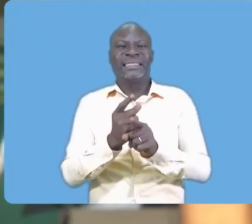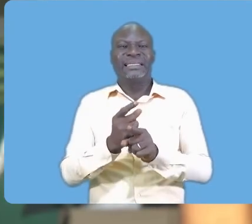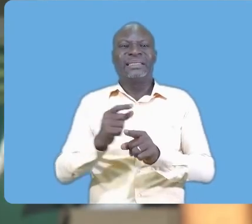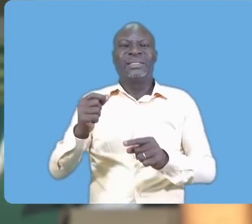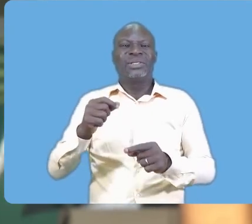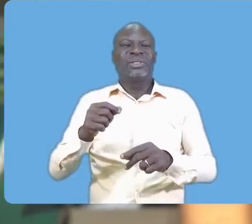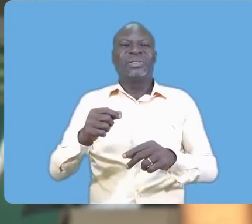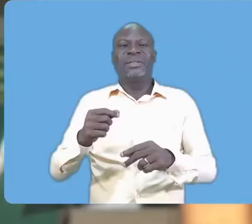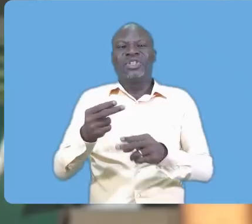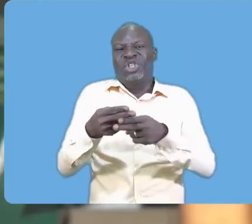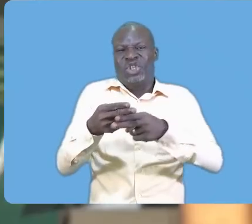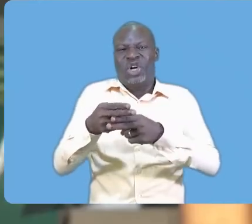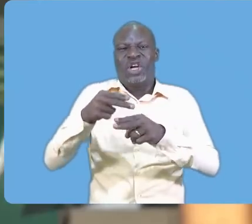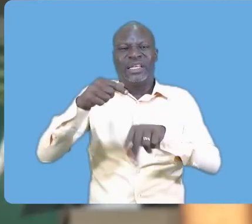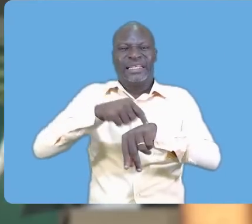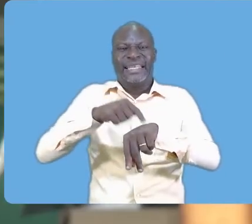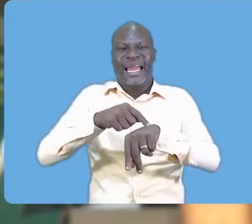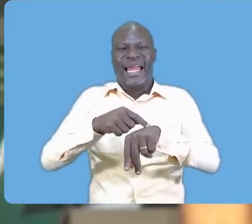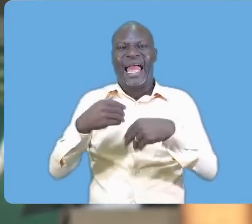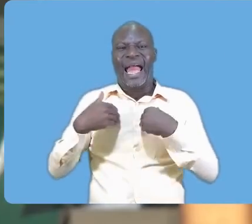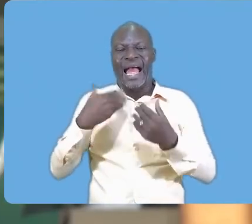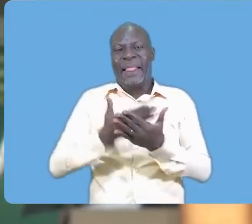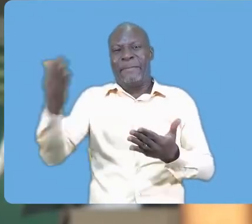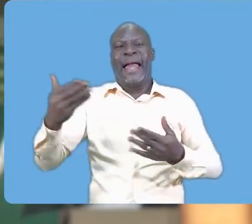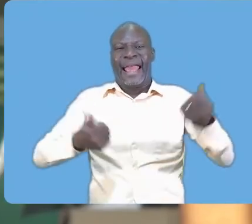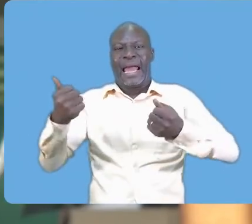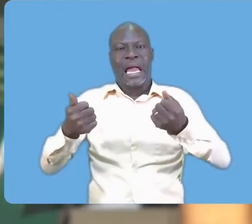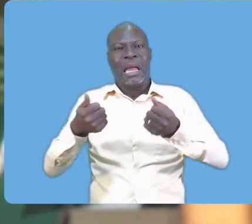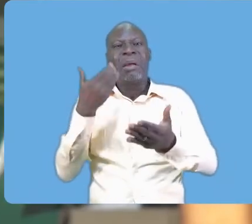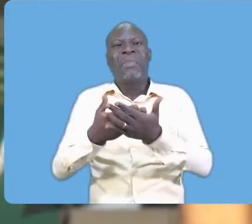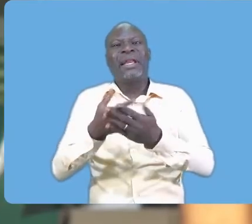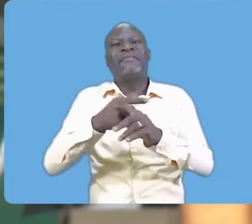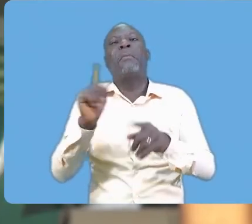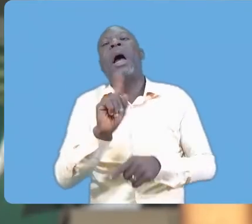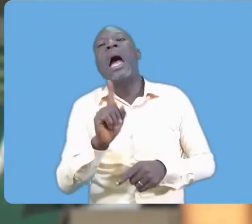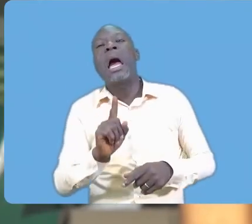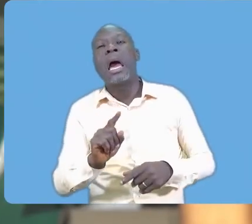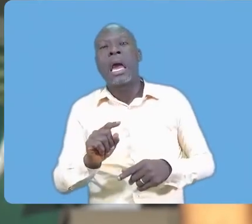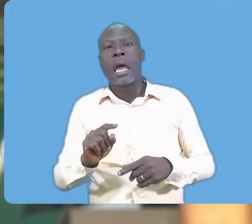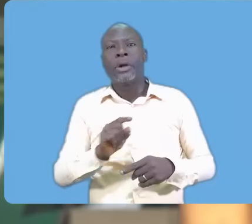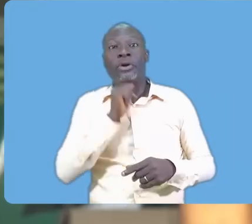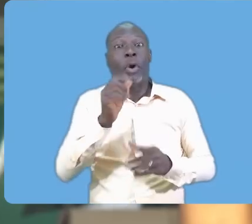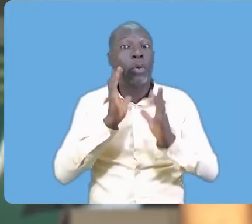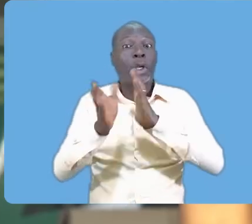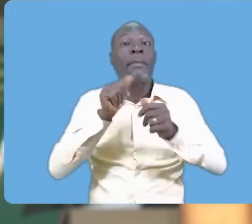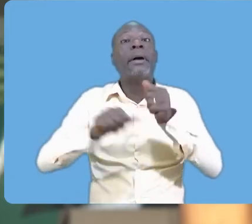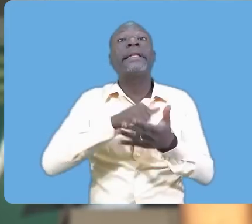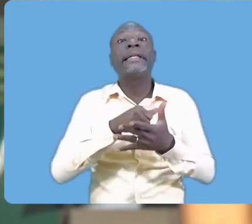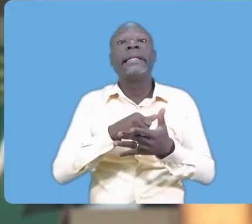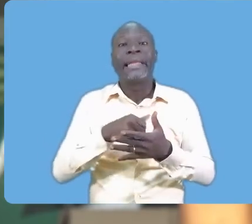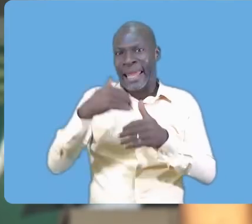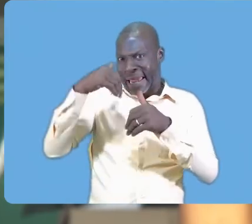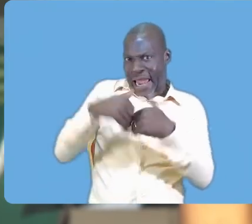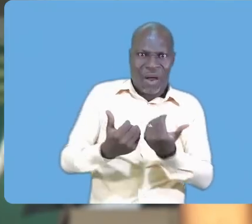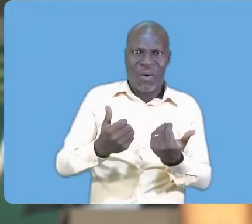yara ebe dia bosu minsia no na wato kolora onyeska no hen and we don't want to talk about these things enti